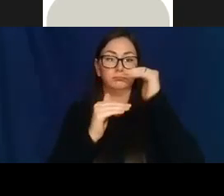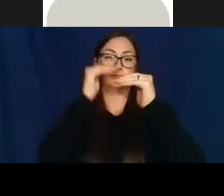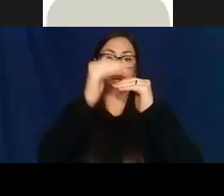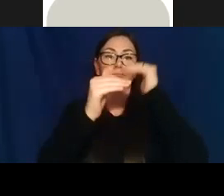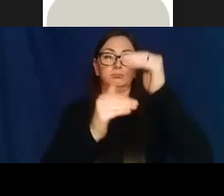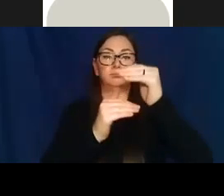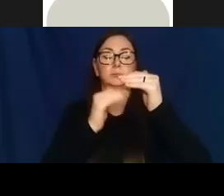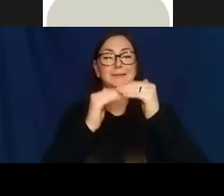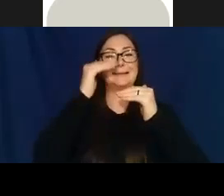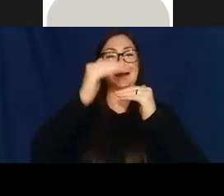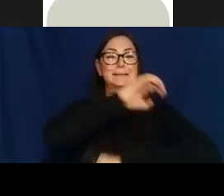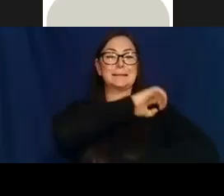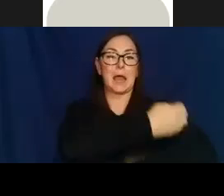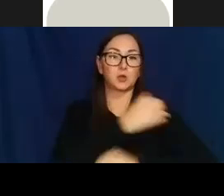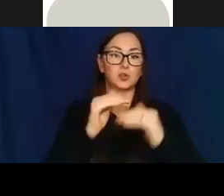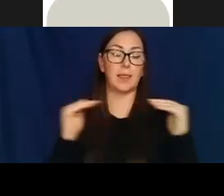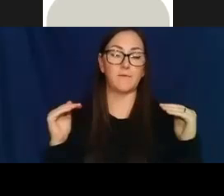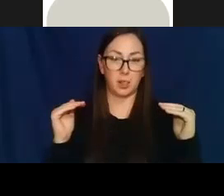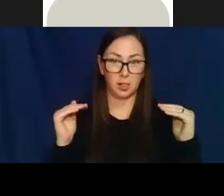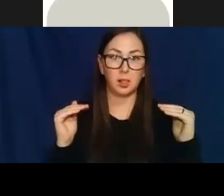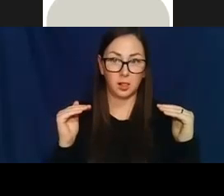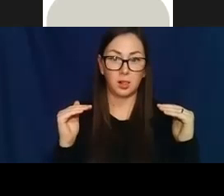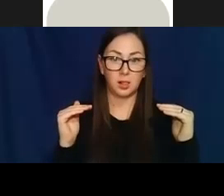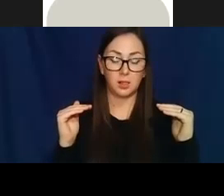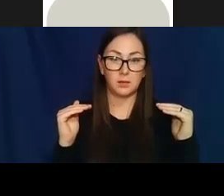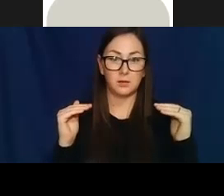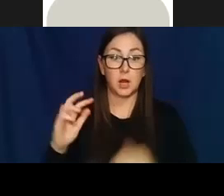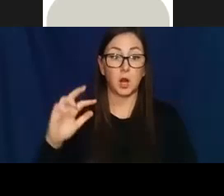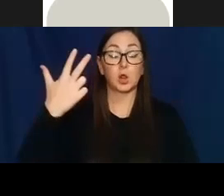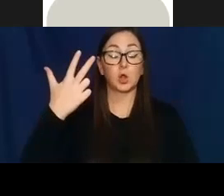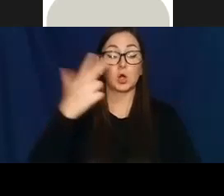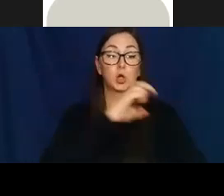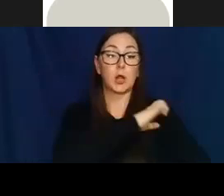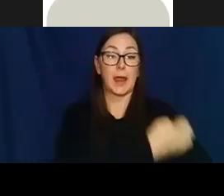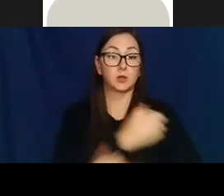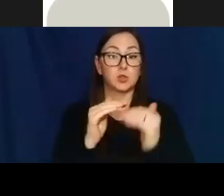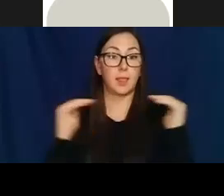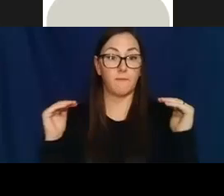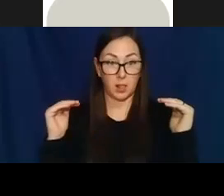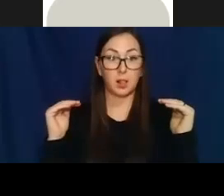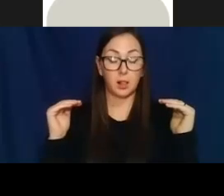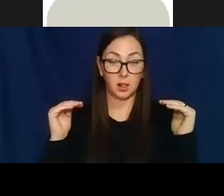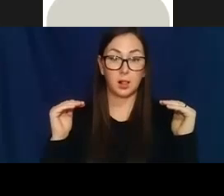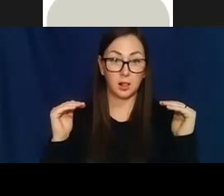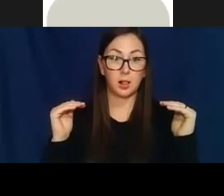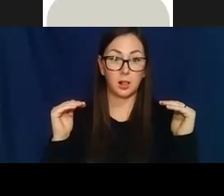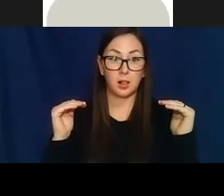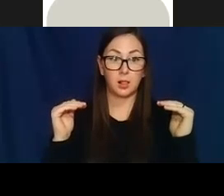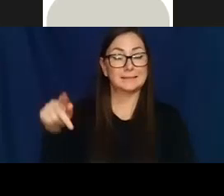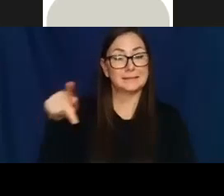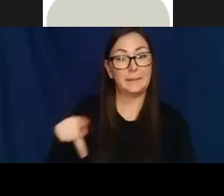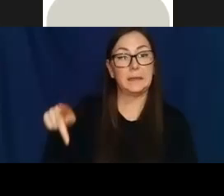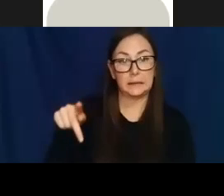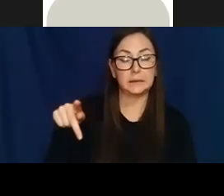level. And in the 3rd energy level, again, we have the s orbit and the p, and we fill them up in order of